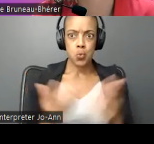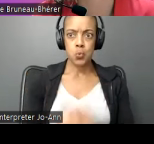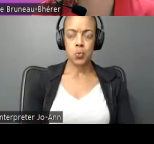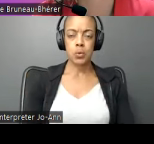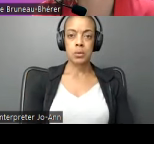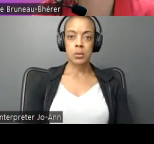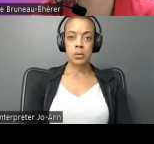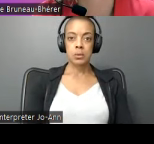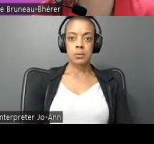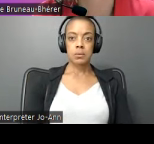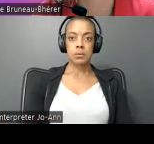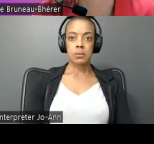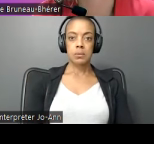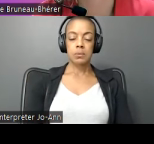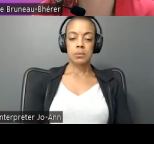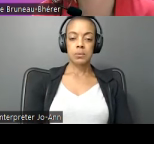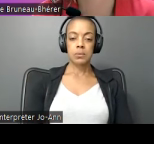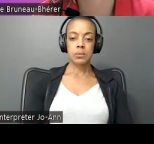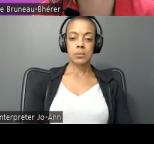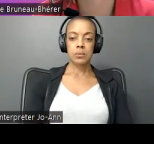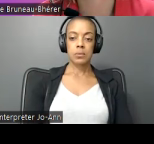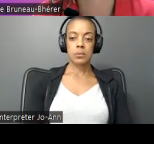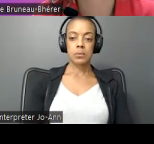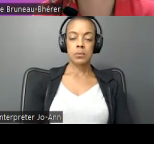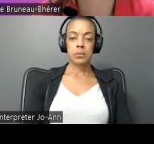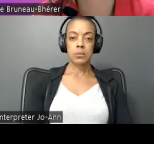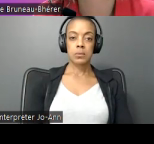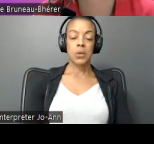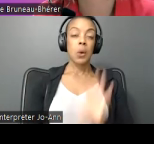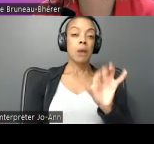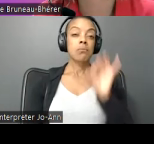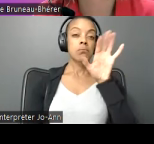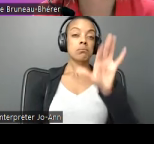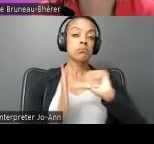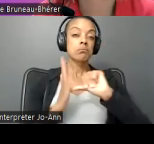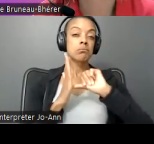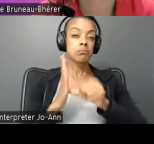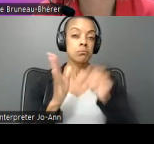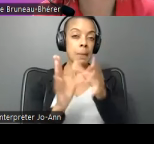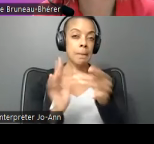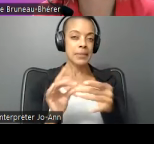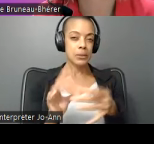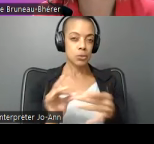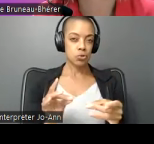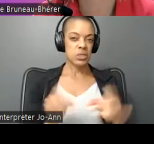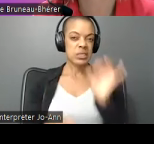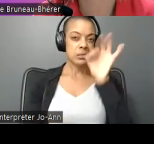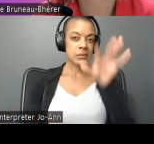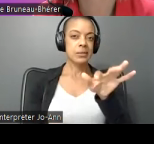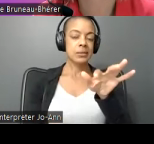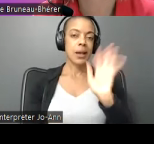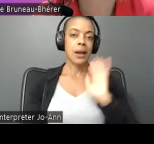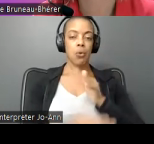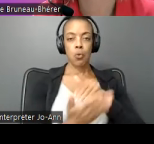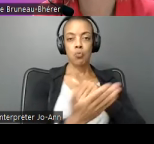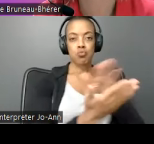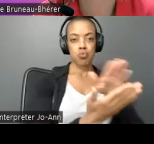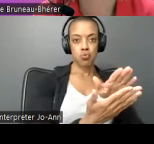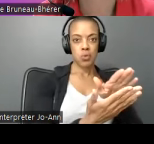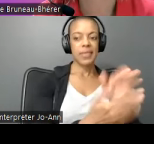And I just like to give a few key messages on trauma-informed approaches, and then we'll come back to Jeremy. We'll